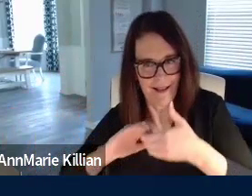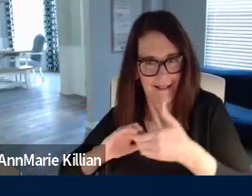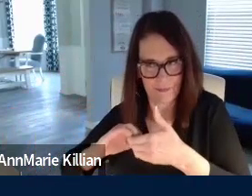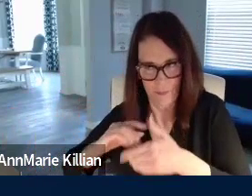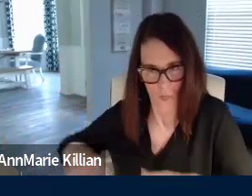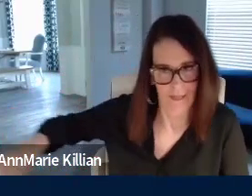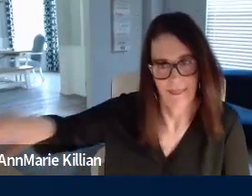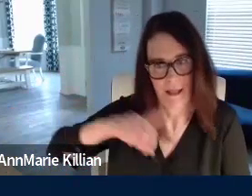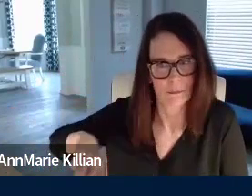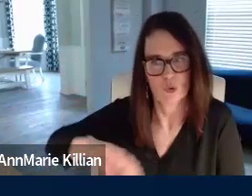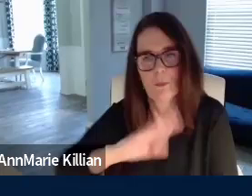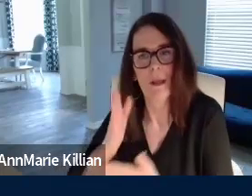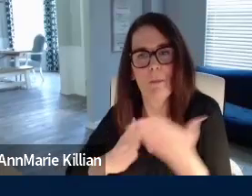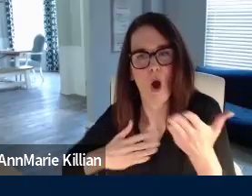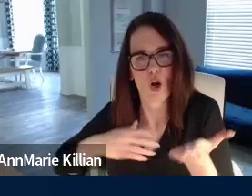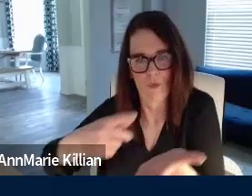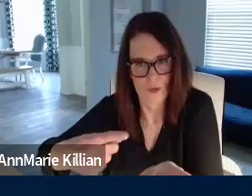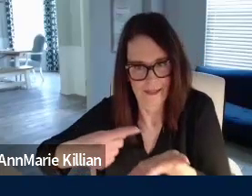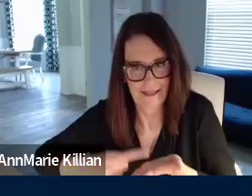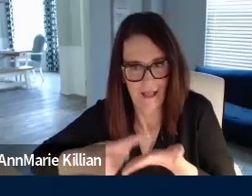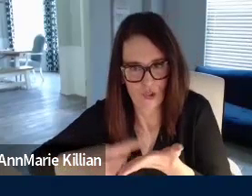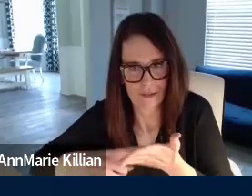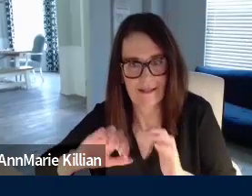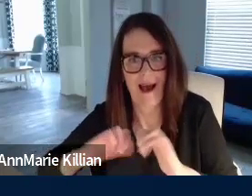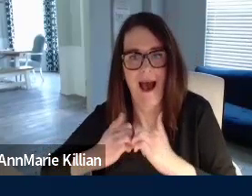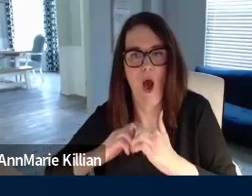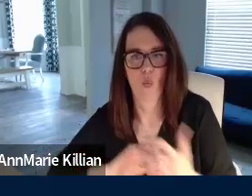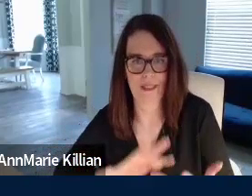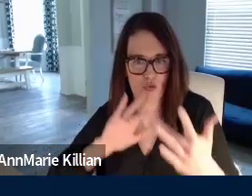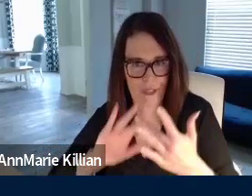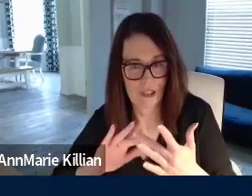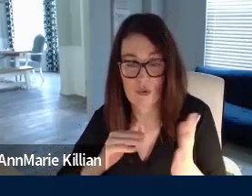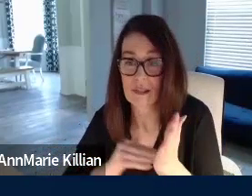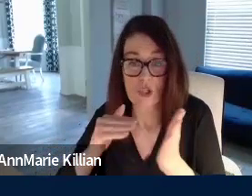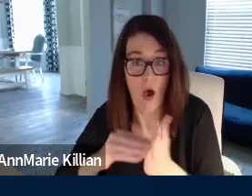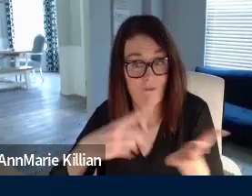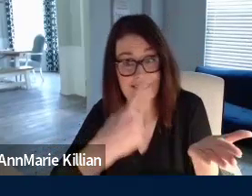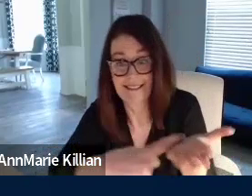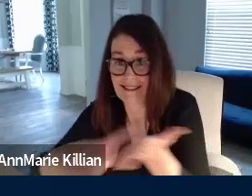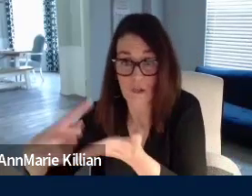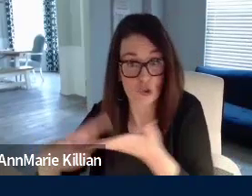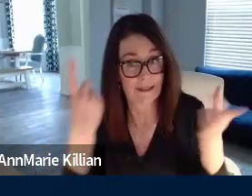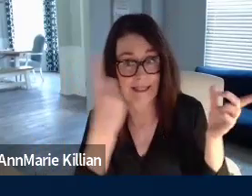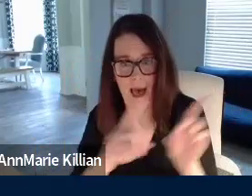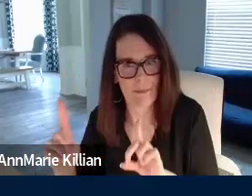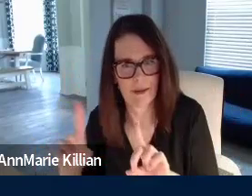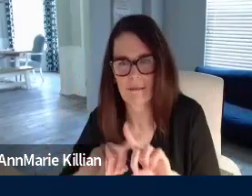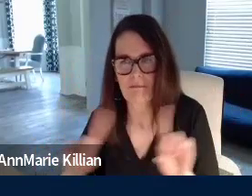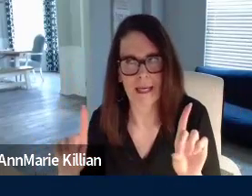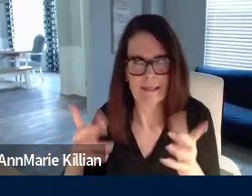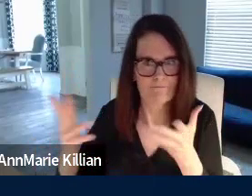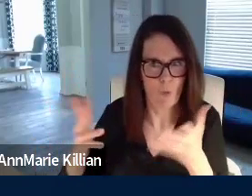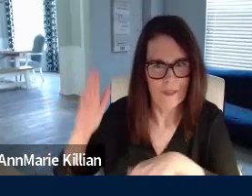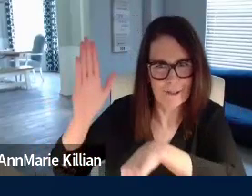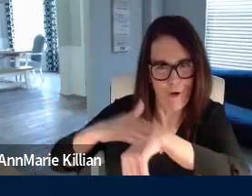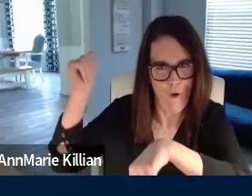outreach and collaboration with them to be part of the discussion, as well as how to reach out, because often the